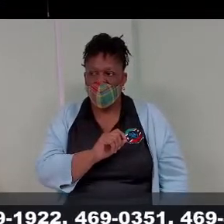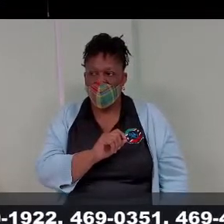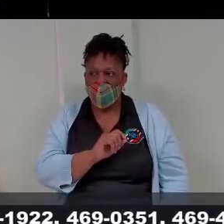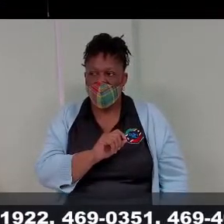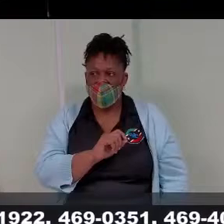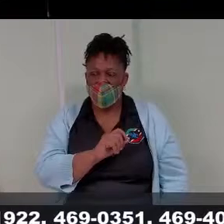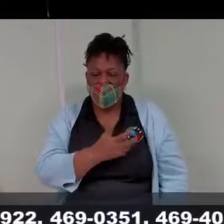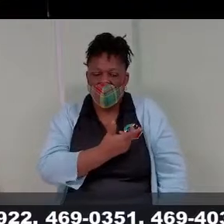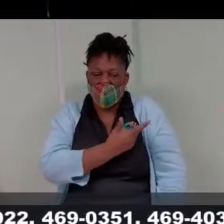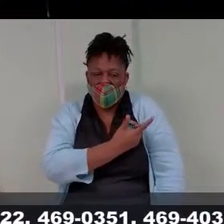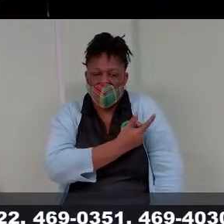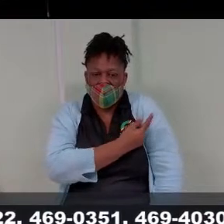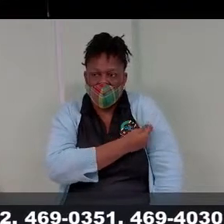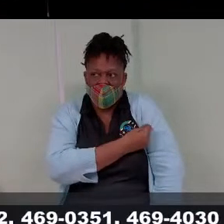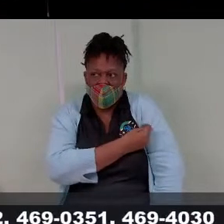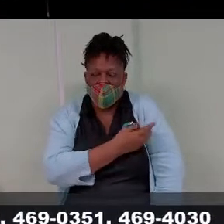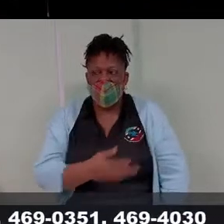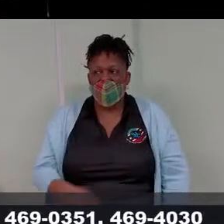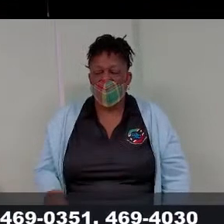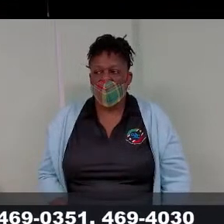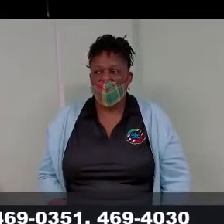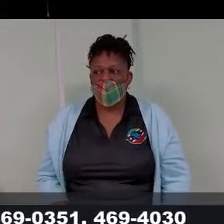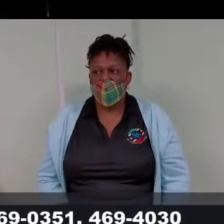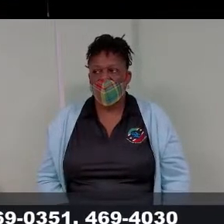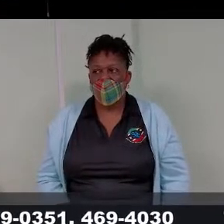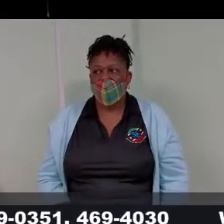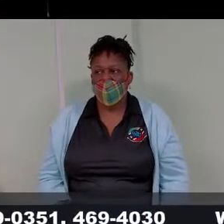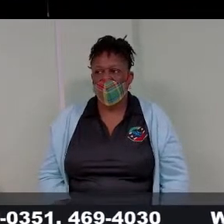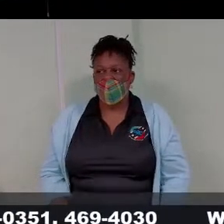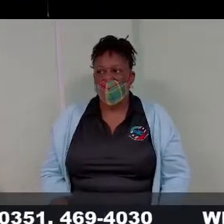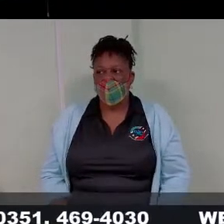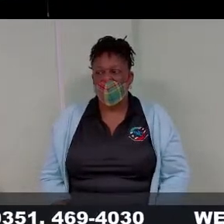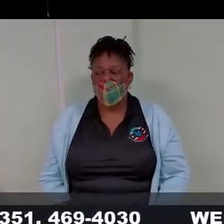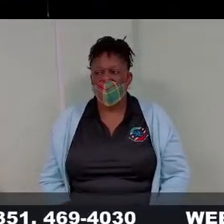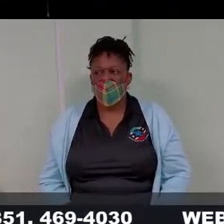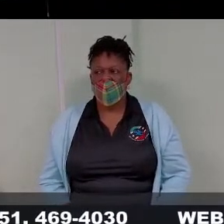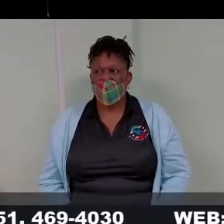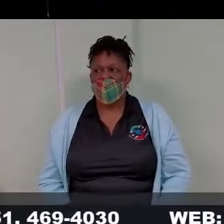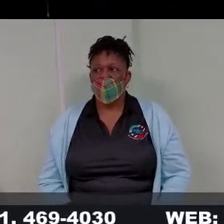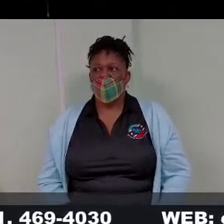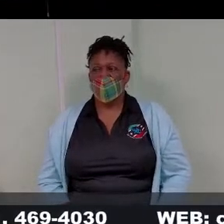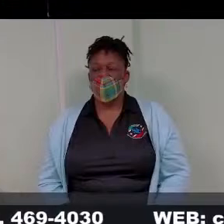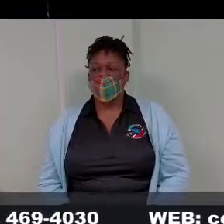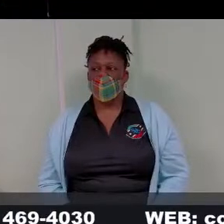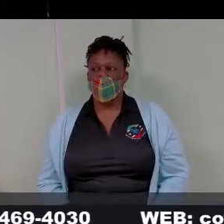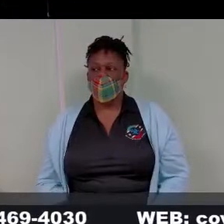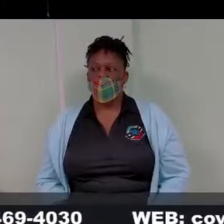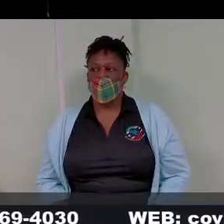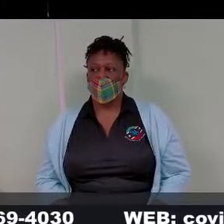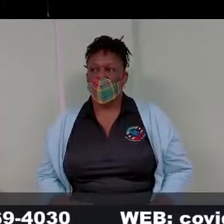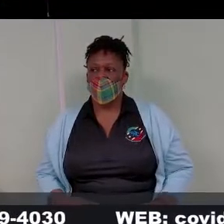vaccines. And the question is